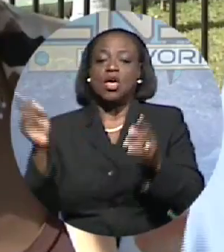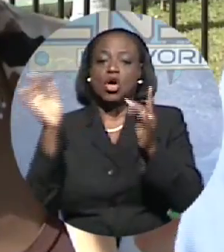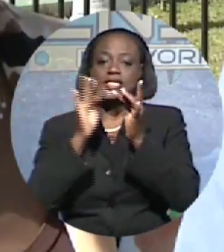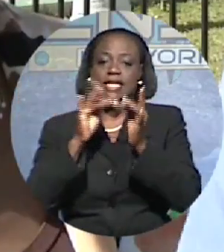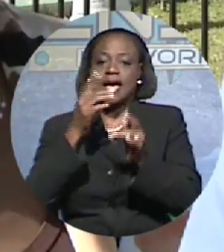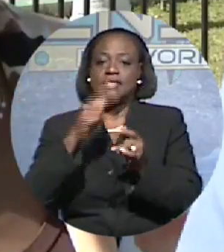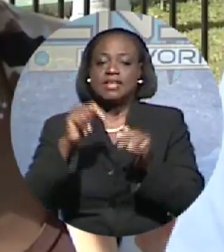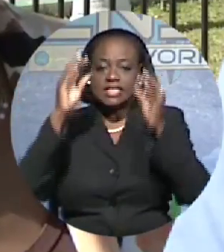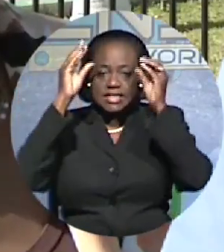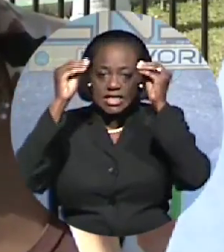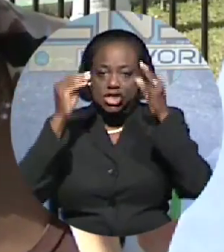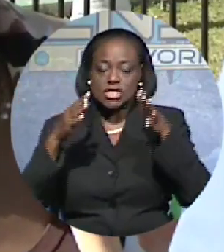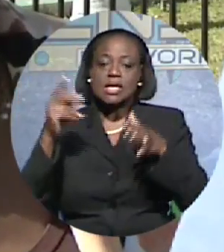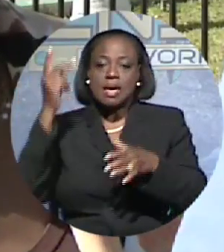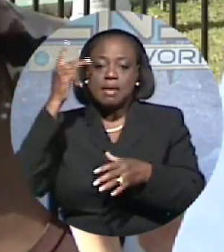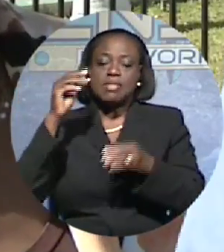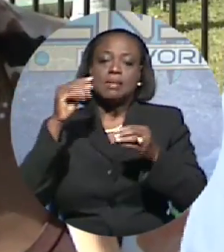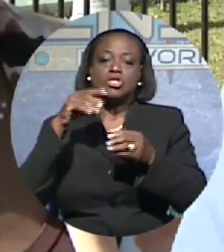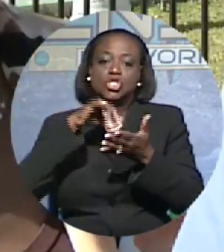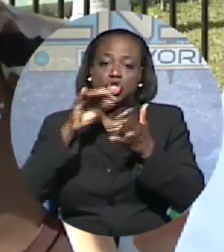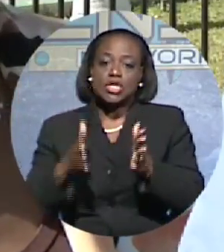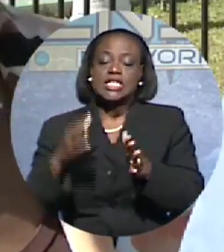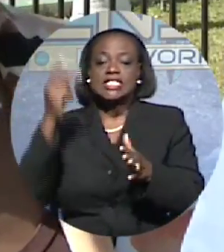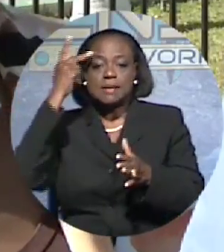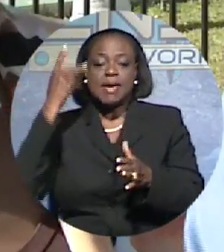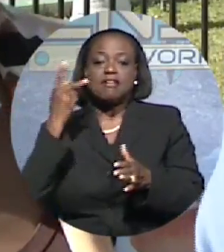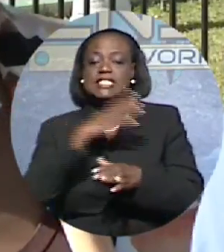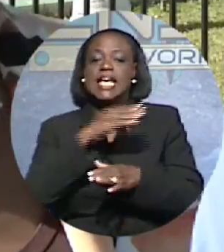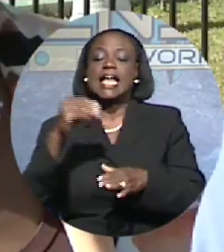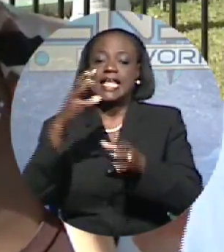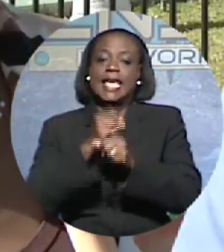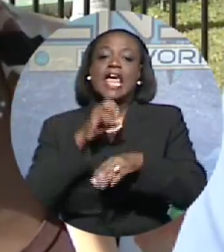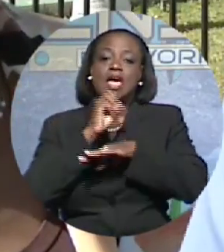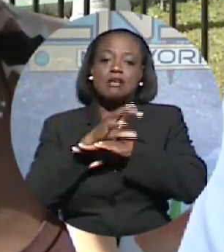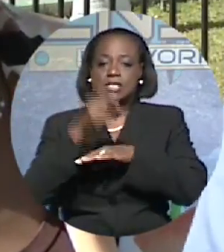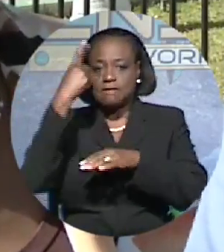and suggest counseling for both parties. Jiminita Swain, ZNS Network News.